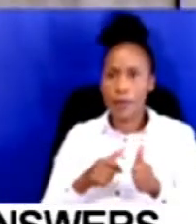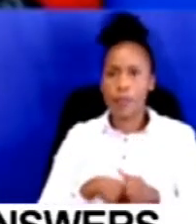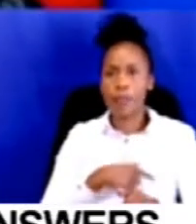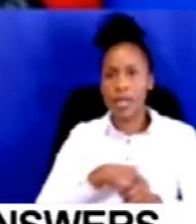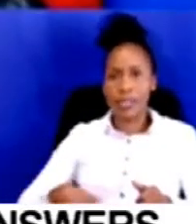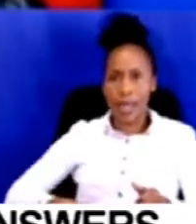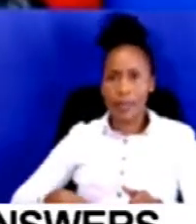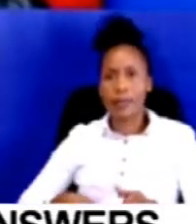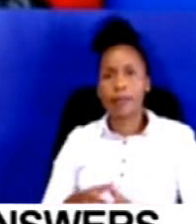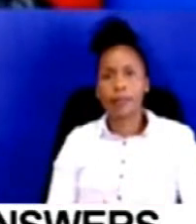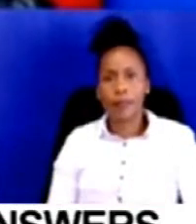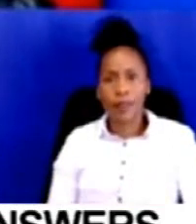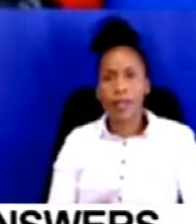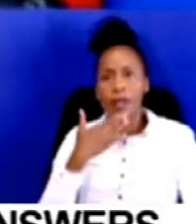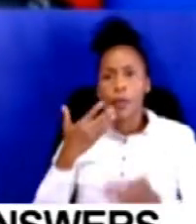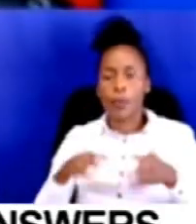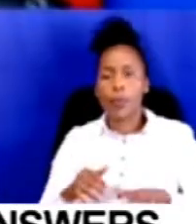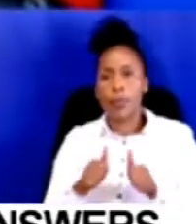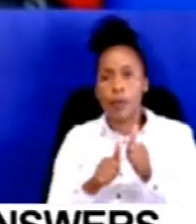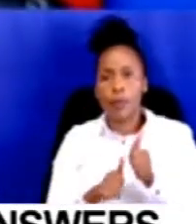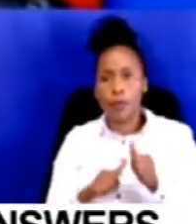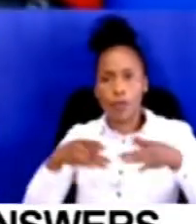Thank you, Deputy Chair.